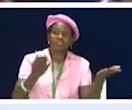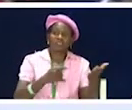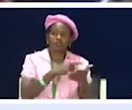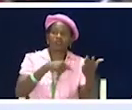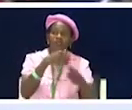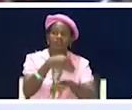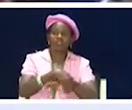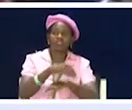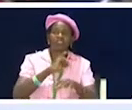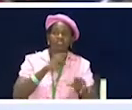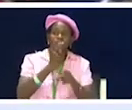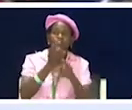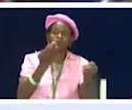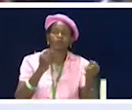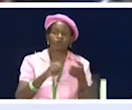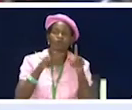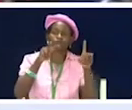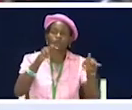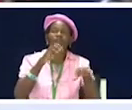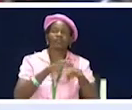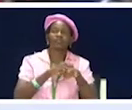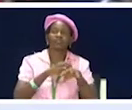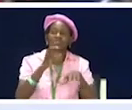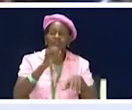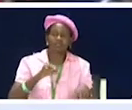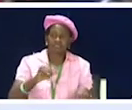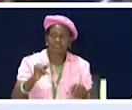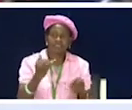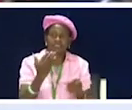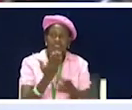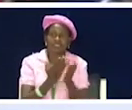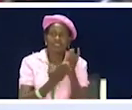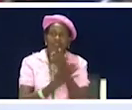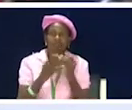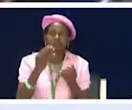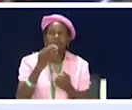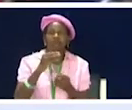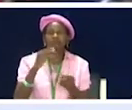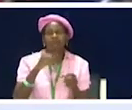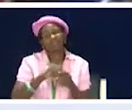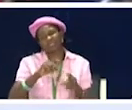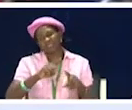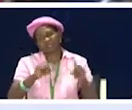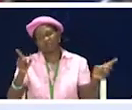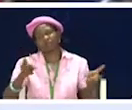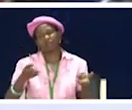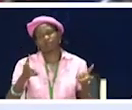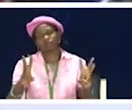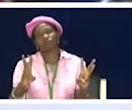just want to look at the everlasting arms in another dimension,